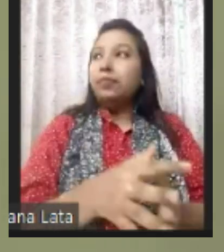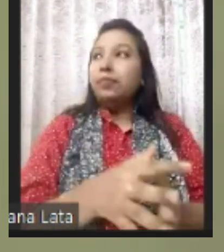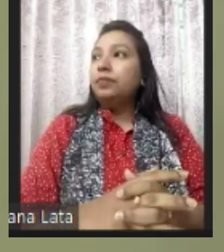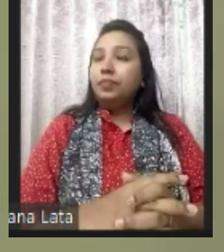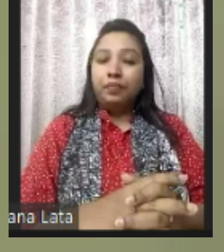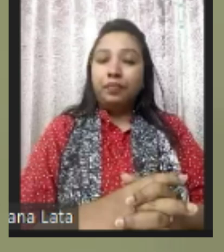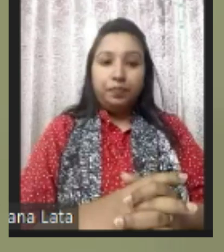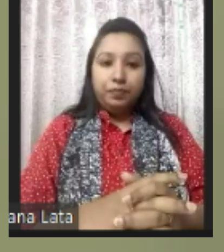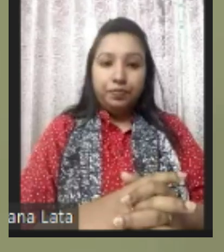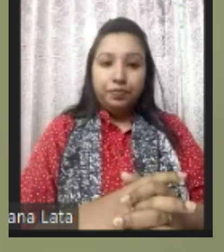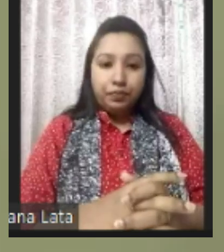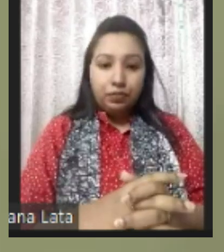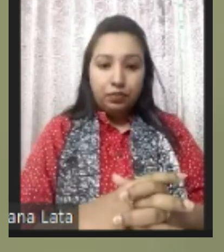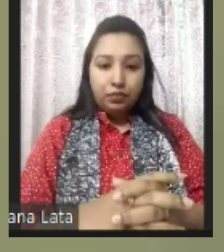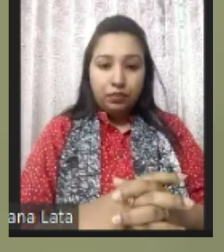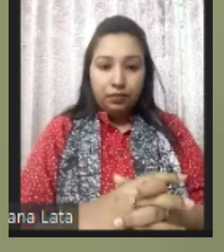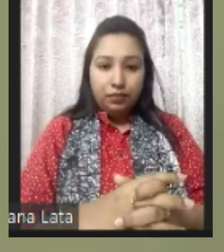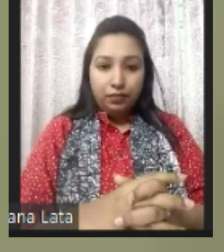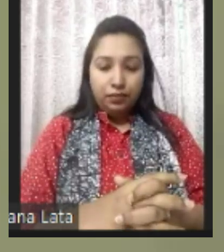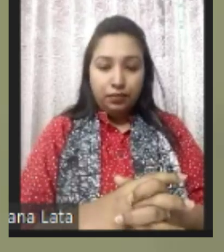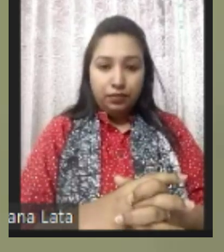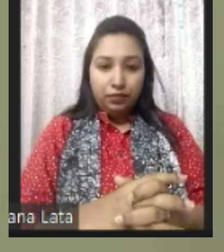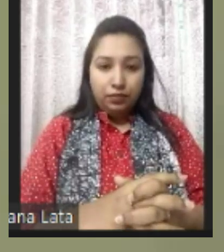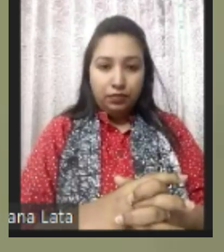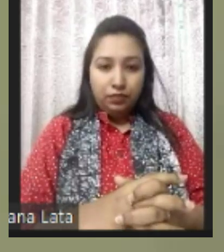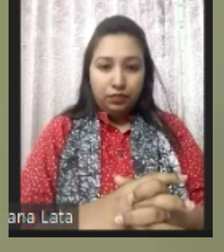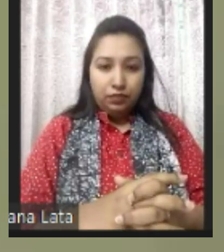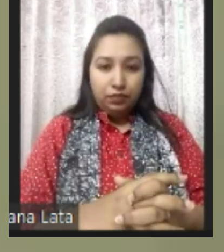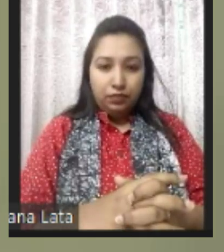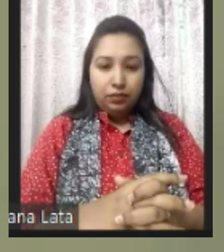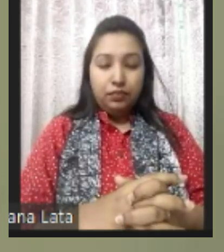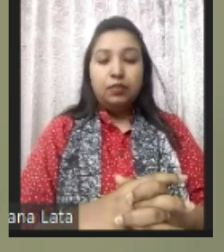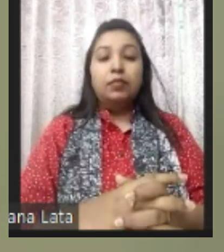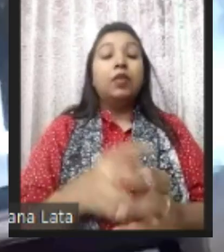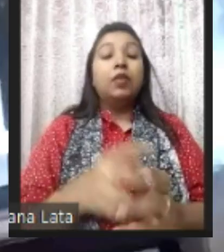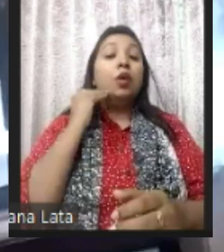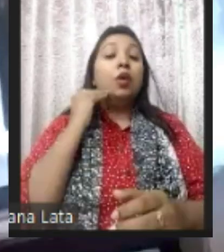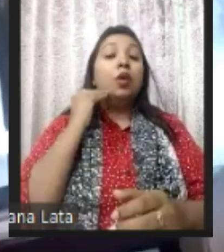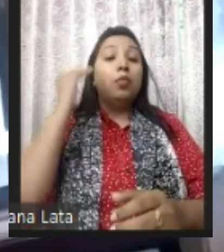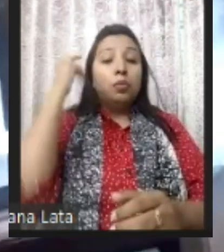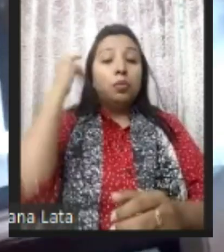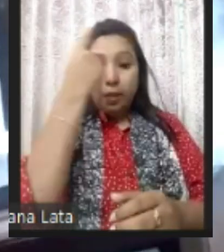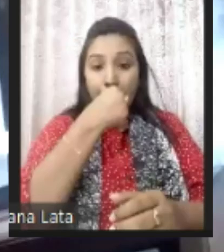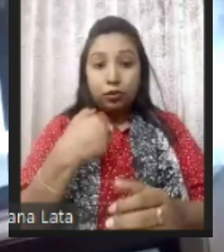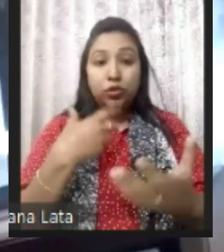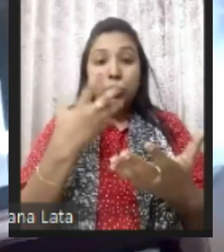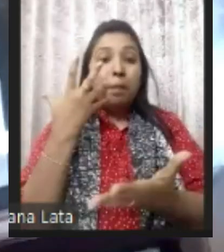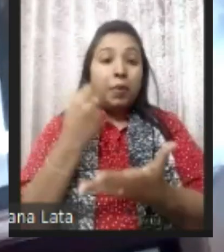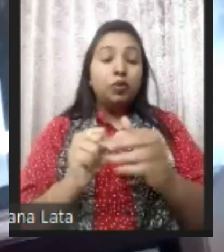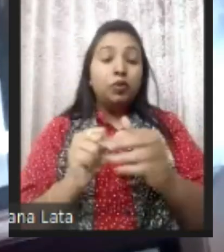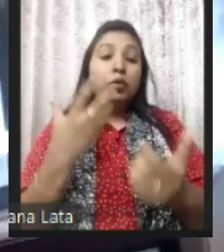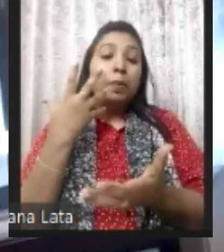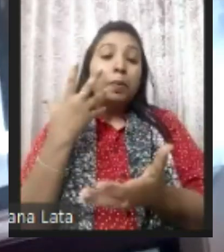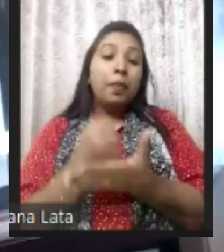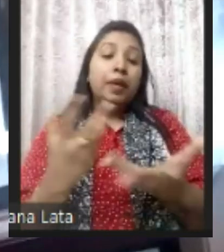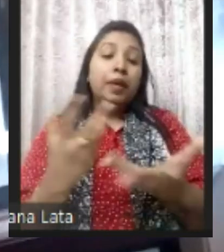how persons with disabilities can benefit from the usage of AI? Definitely. Thank you so much, Mr. Anir. It's an honor